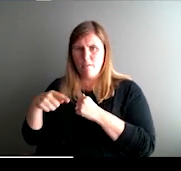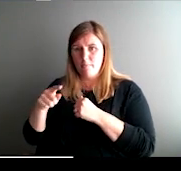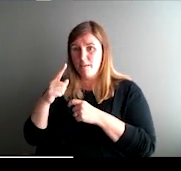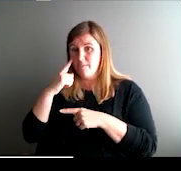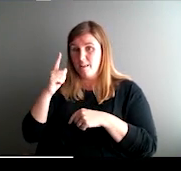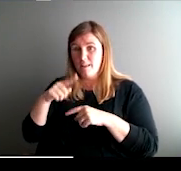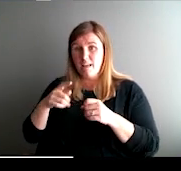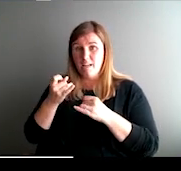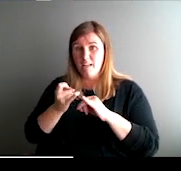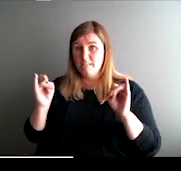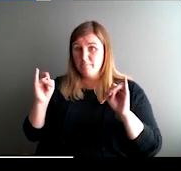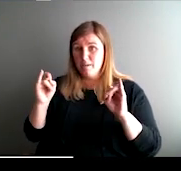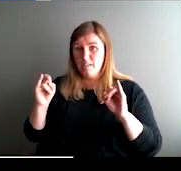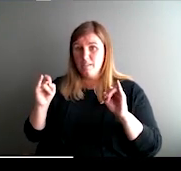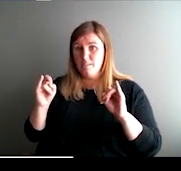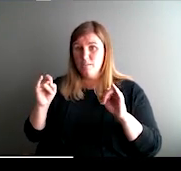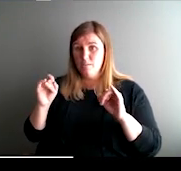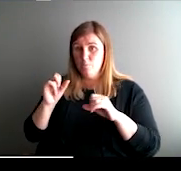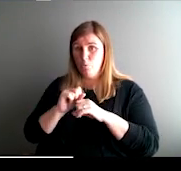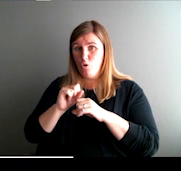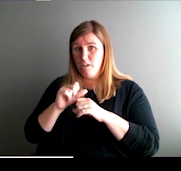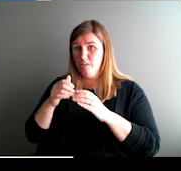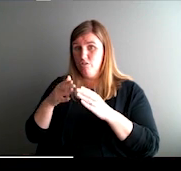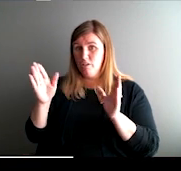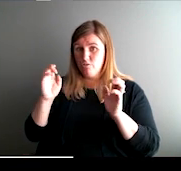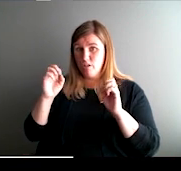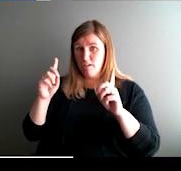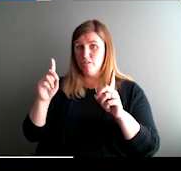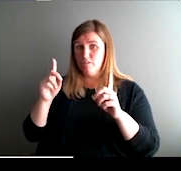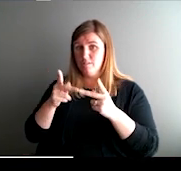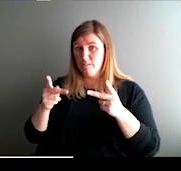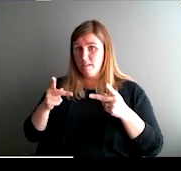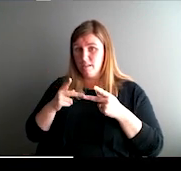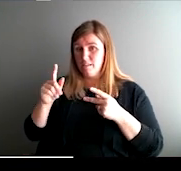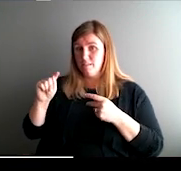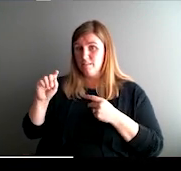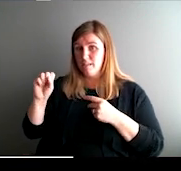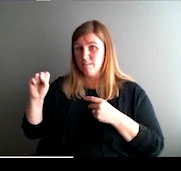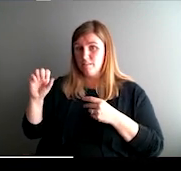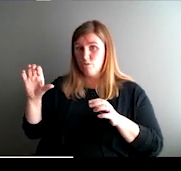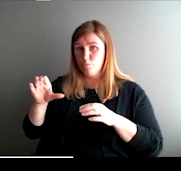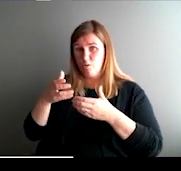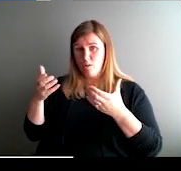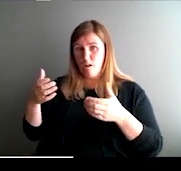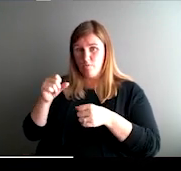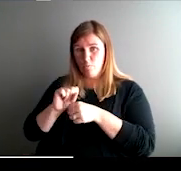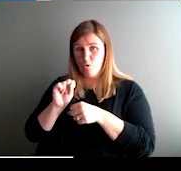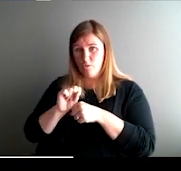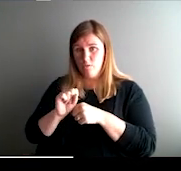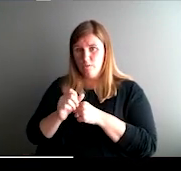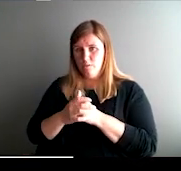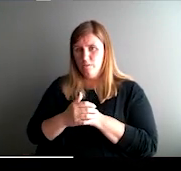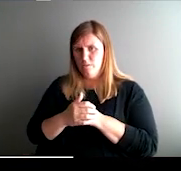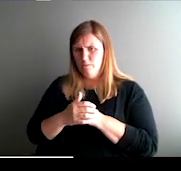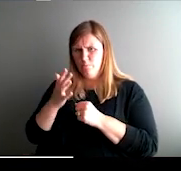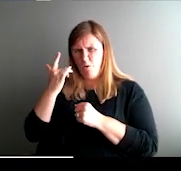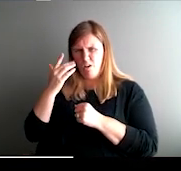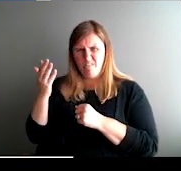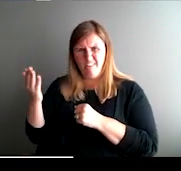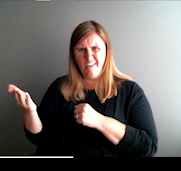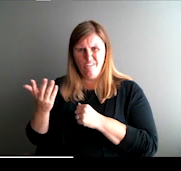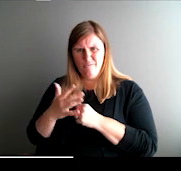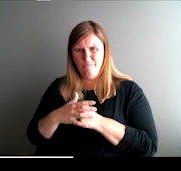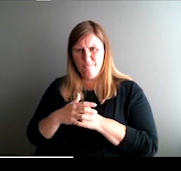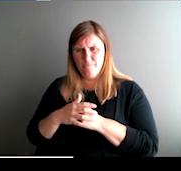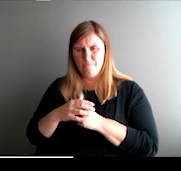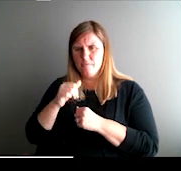can't independently work in the gen ed setting and the TSS is doing a lot of the work, why are they there? I'm not